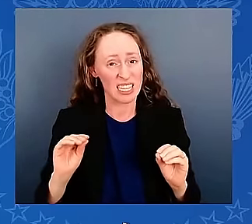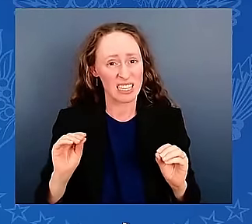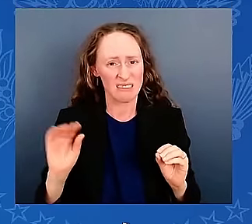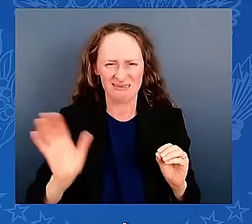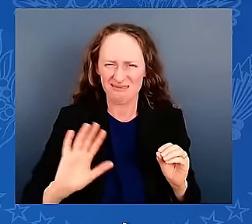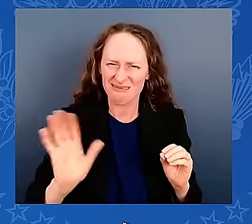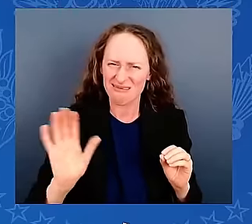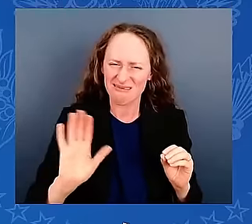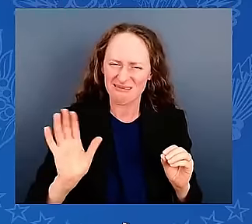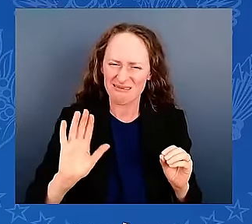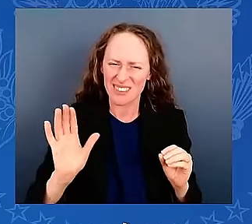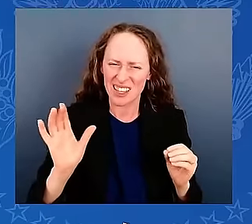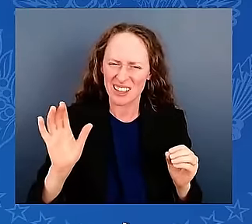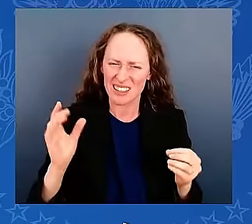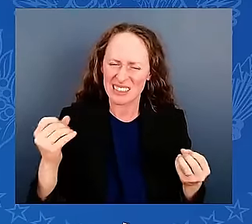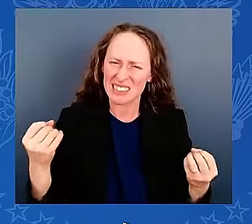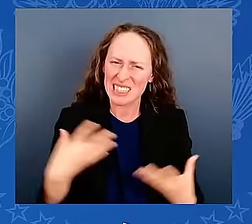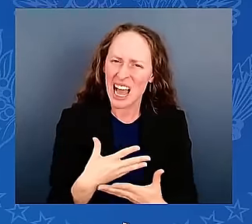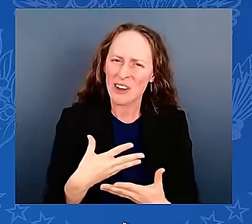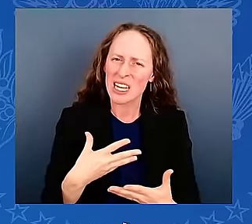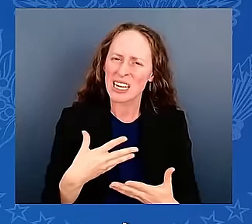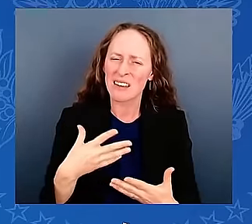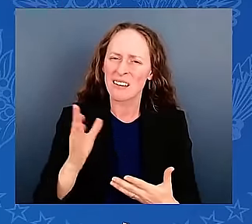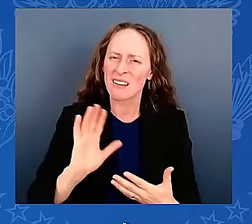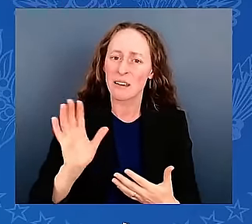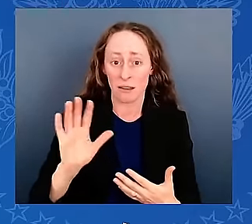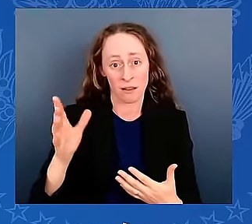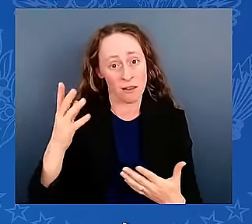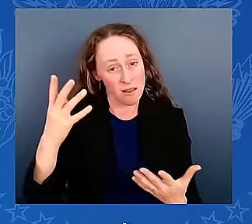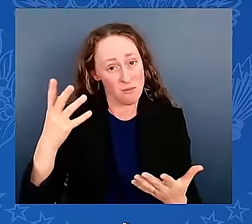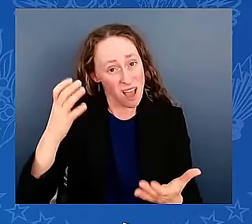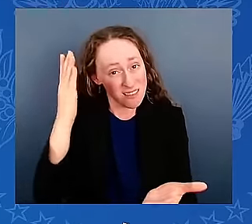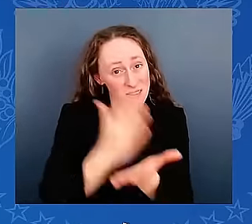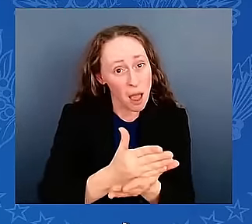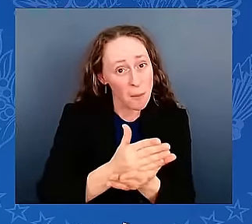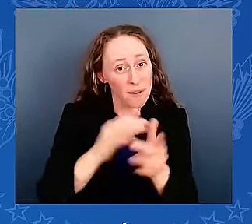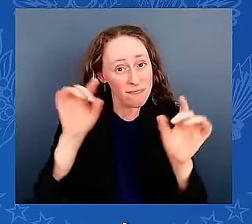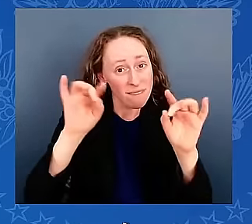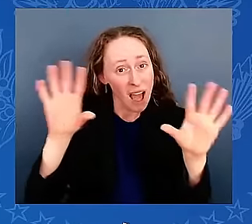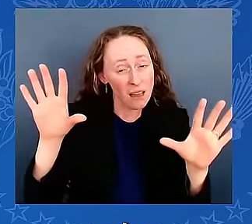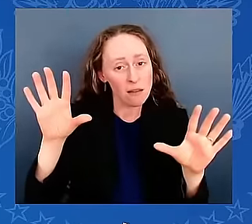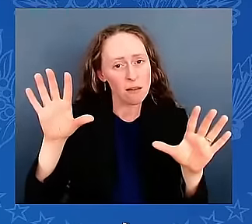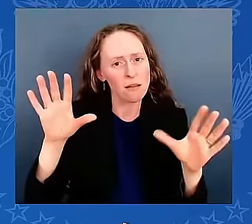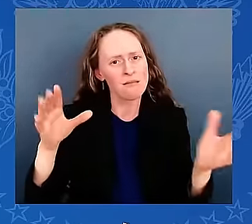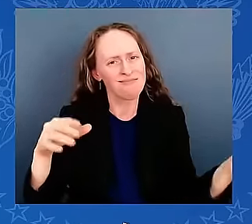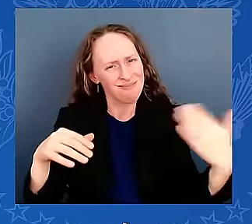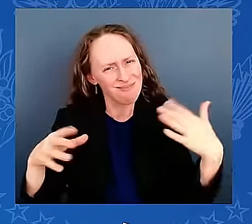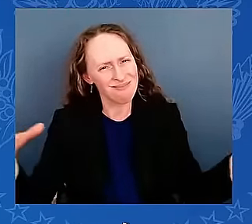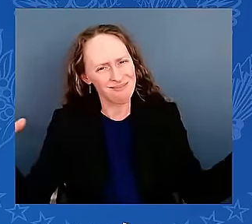violence in America, then join me and getting these weapons of war off the streets of America.